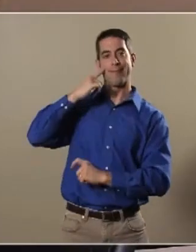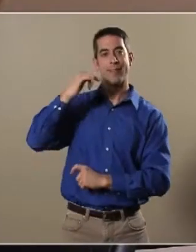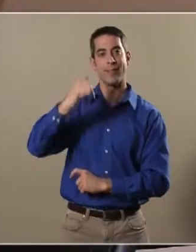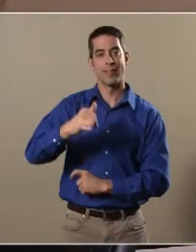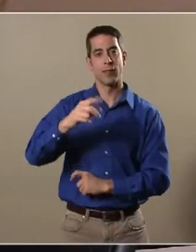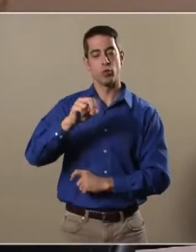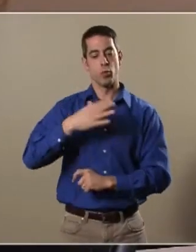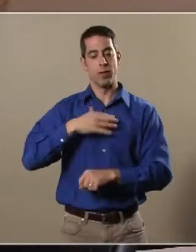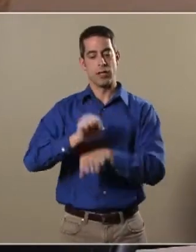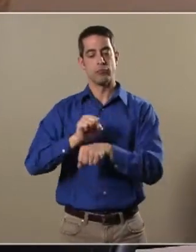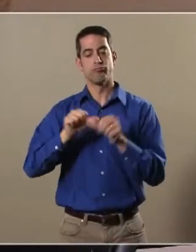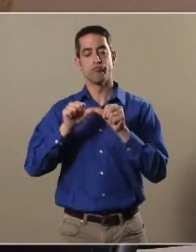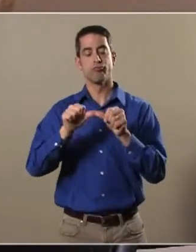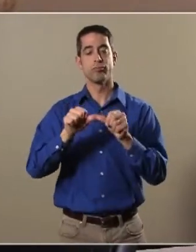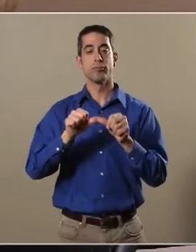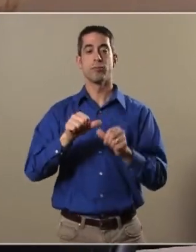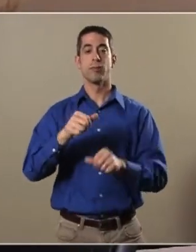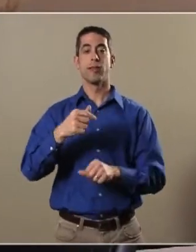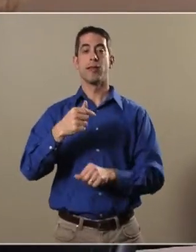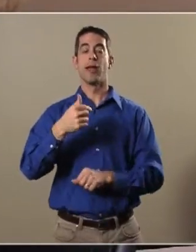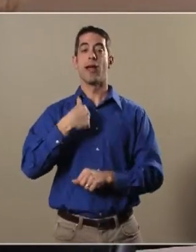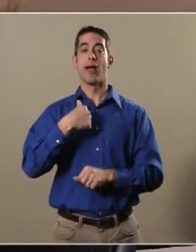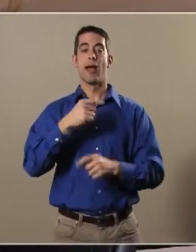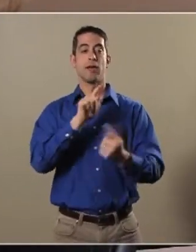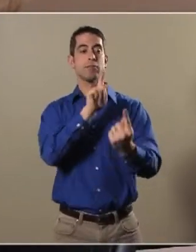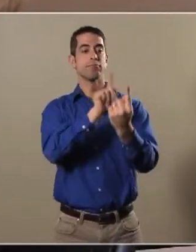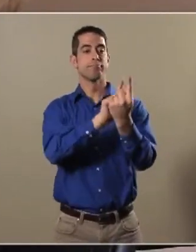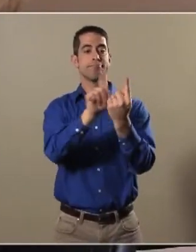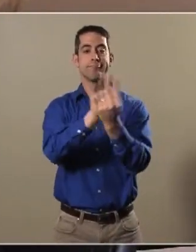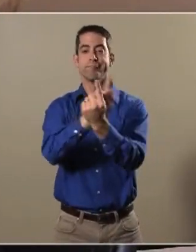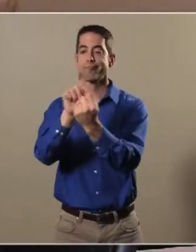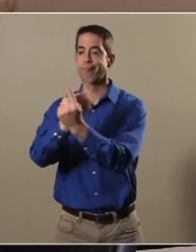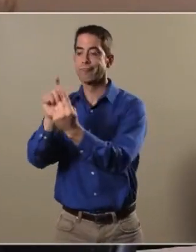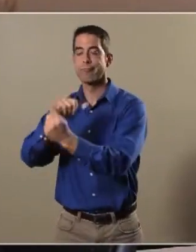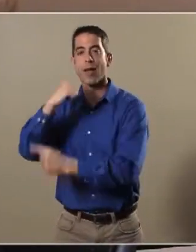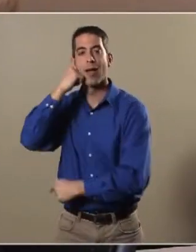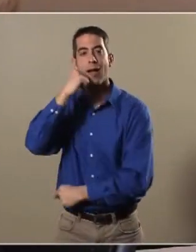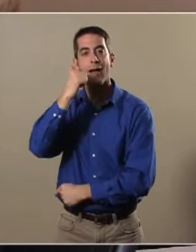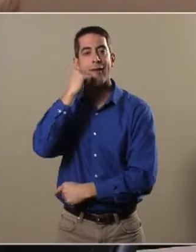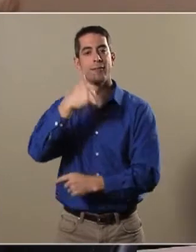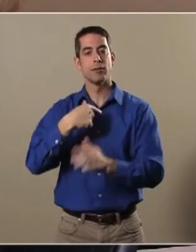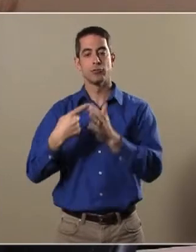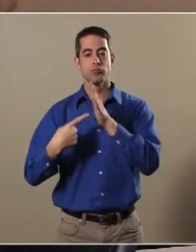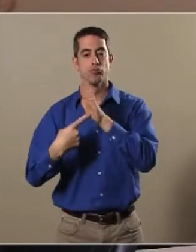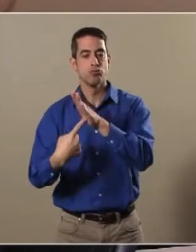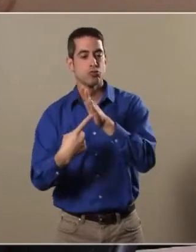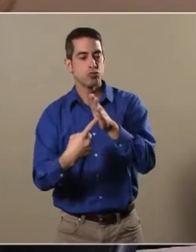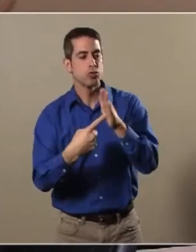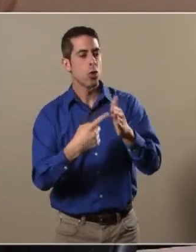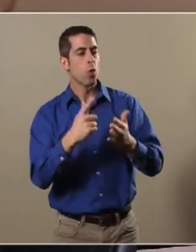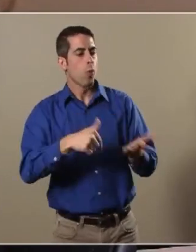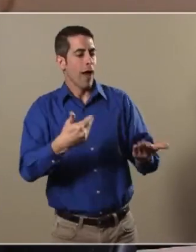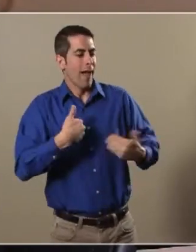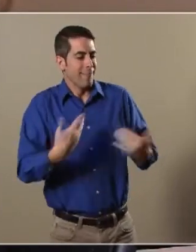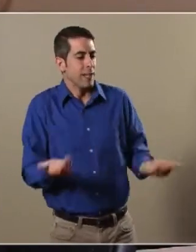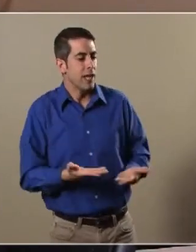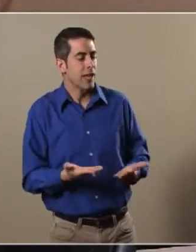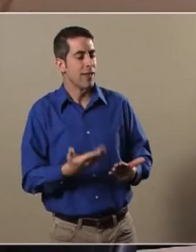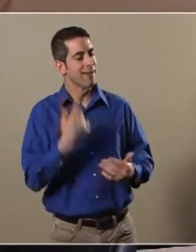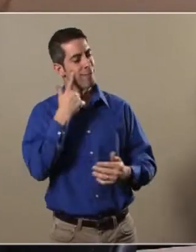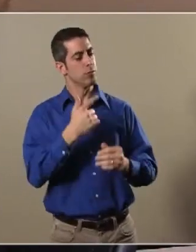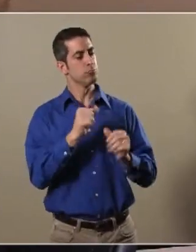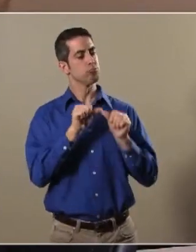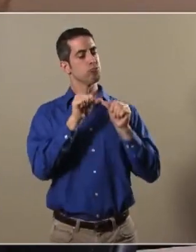Blind Services Coordinator, I meet with people on a daily basis and I show them what's available to help them